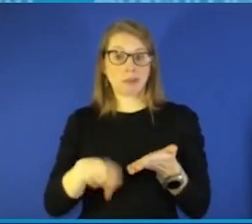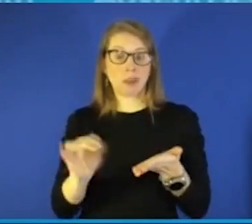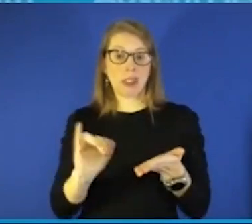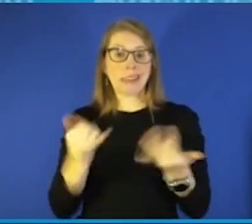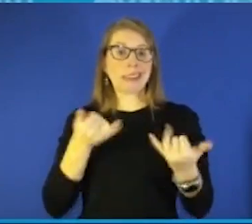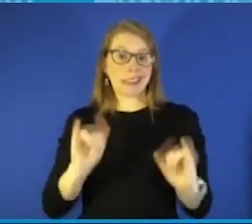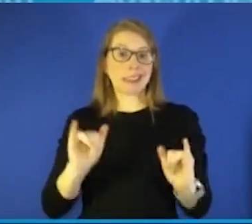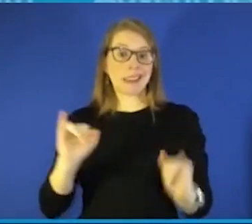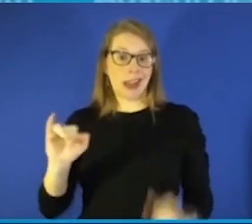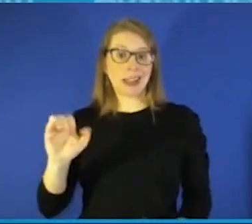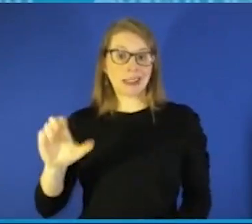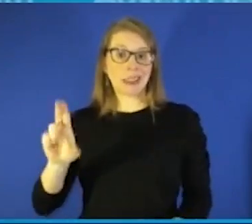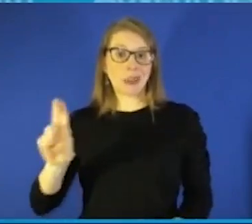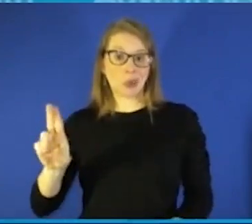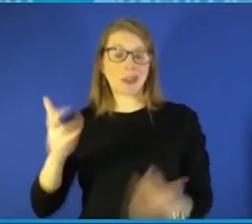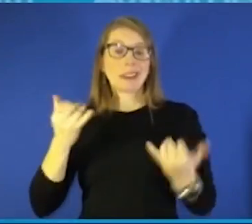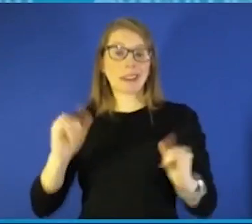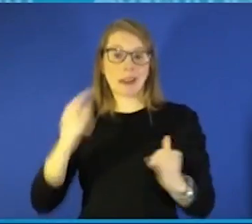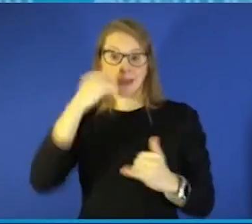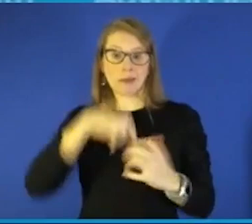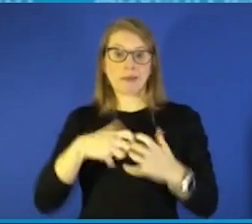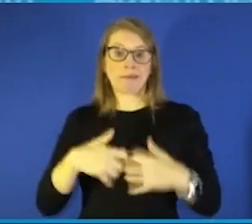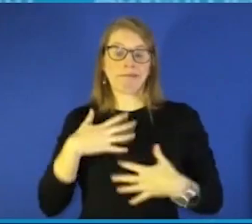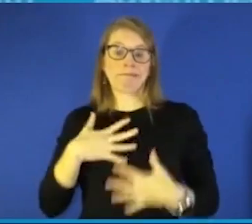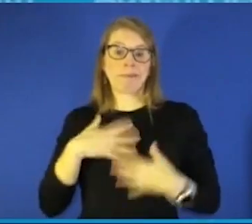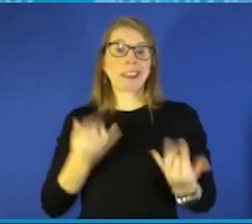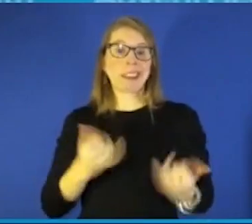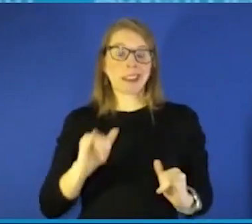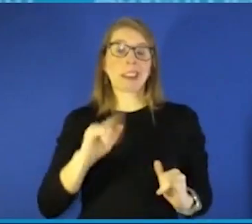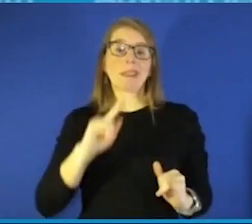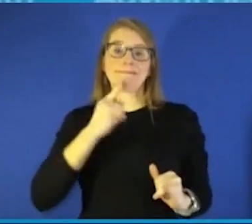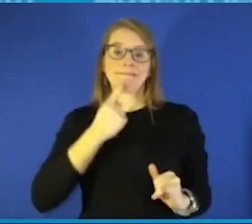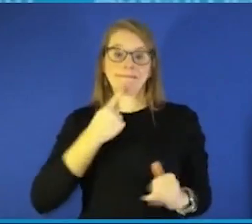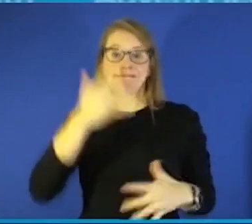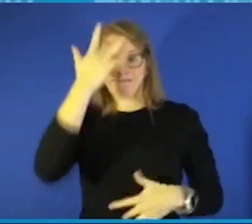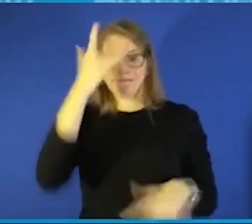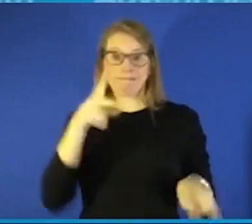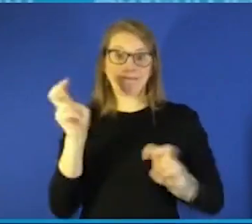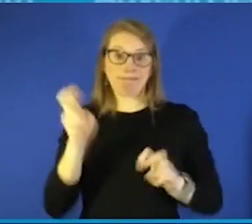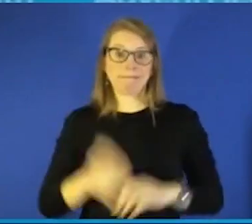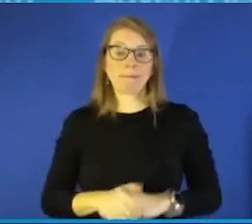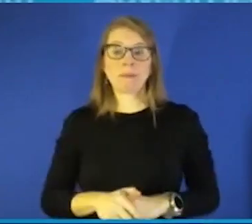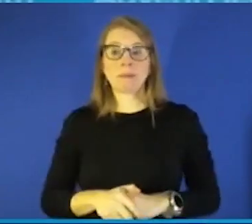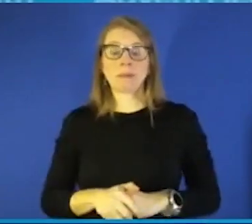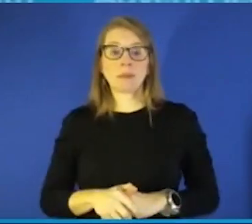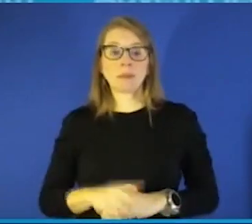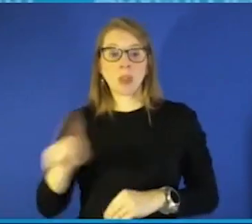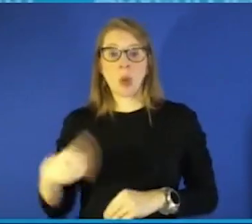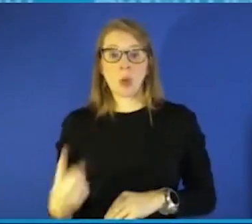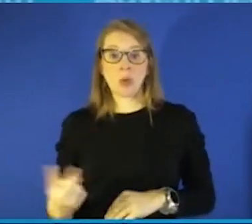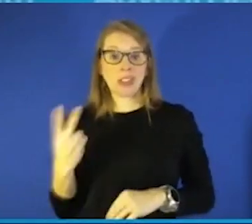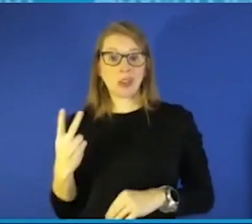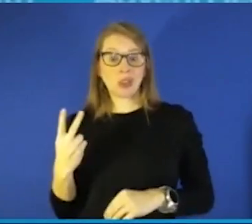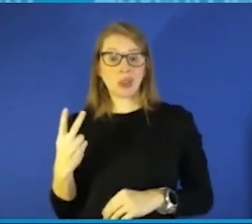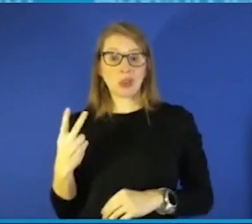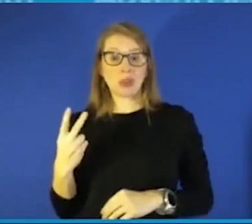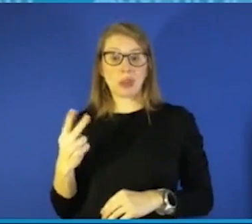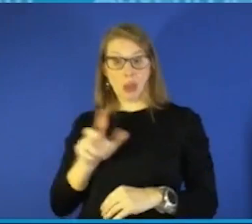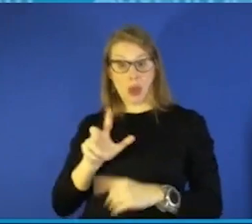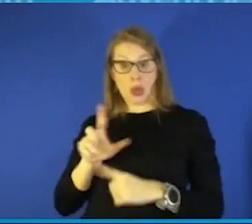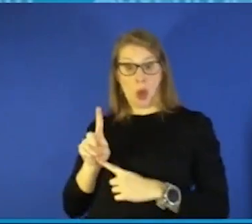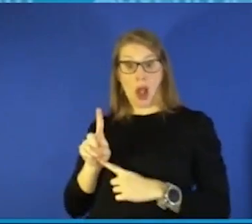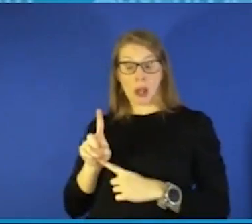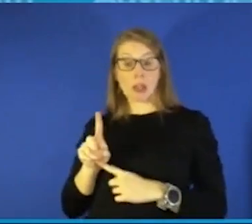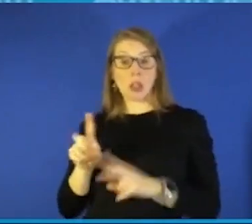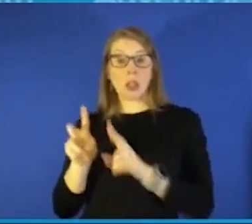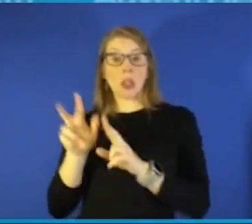in the ICU, still intubated, so obviously very ill still. And only 2 of those 31 individuals have